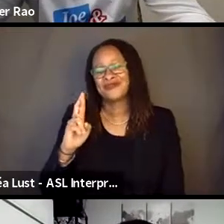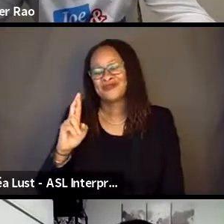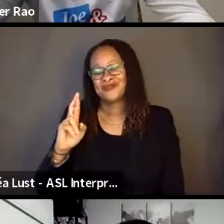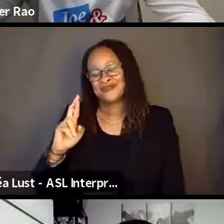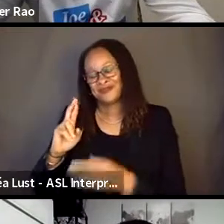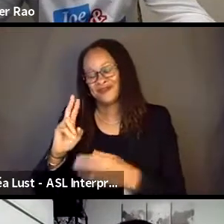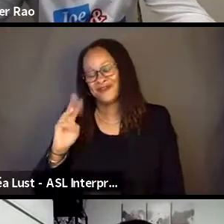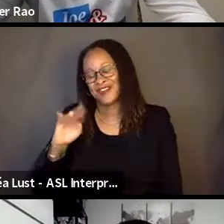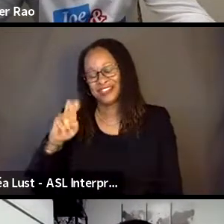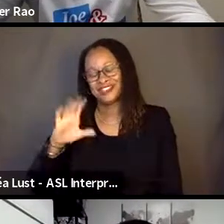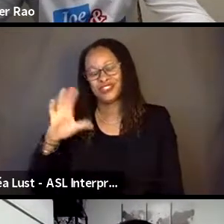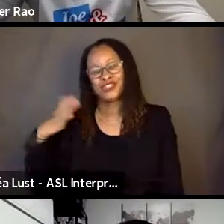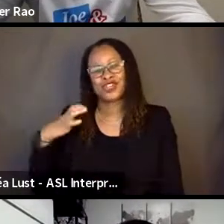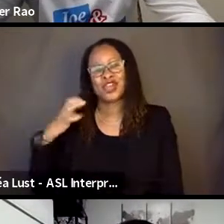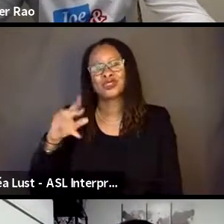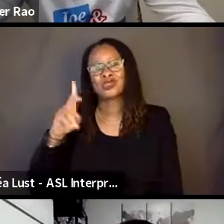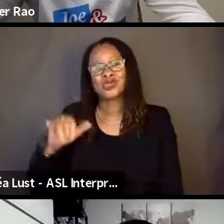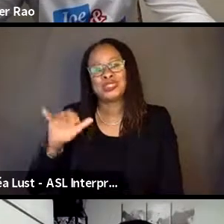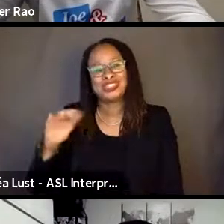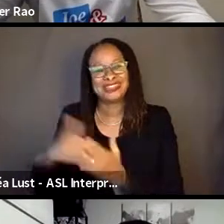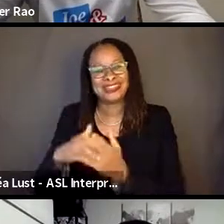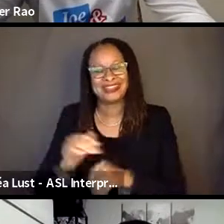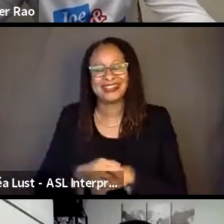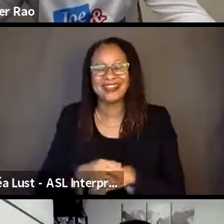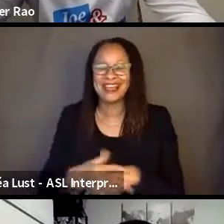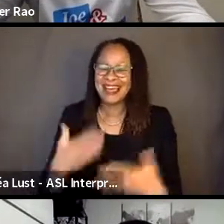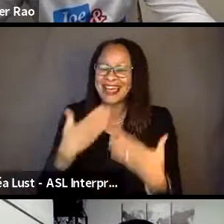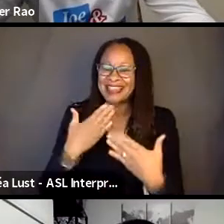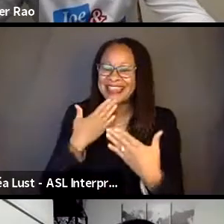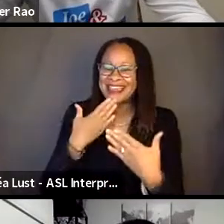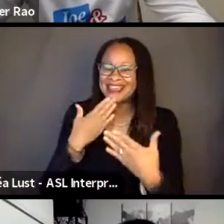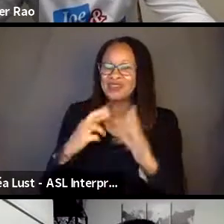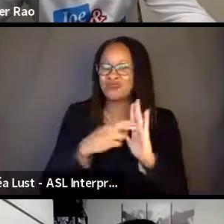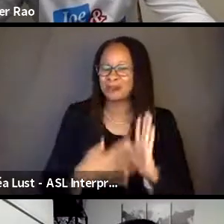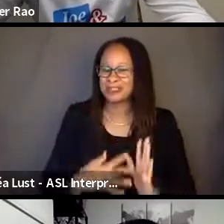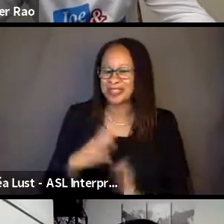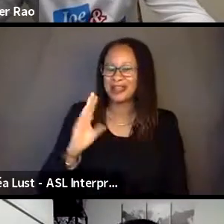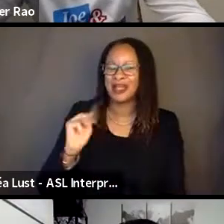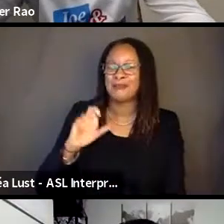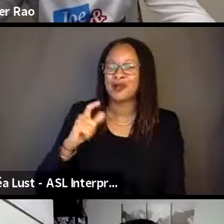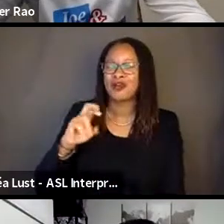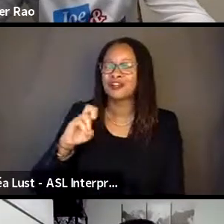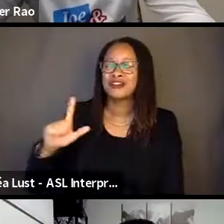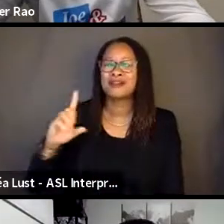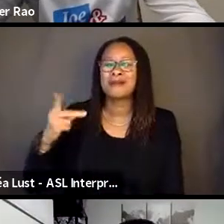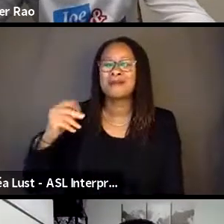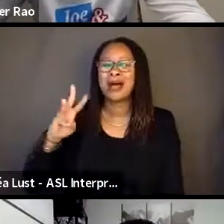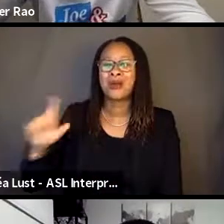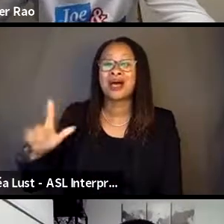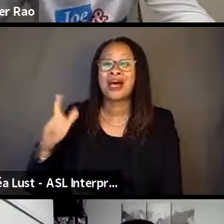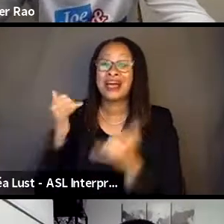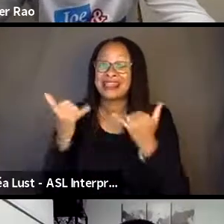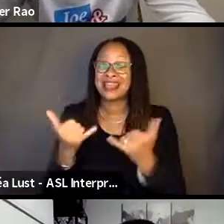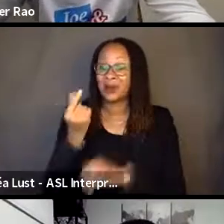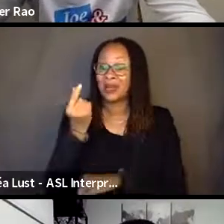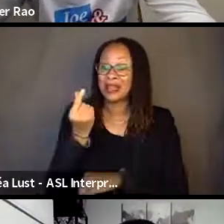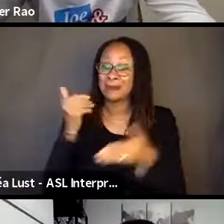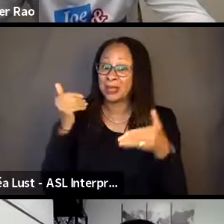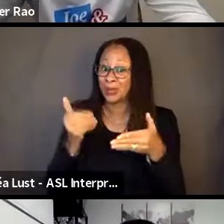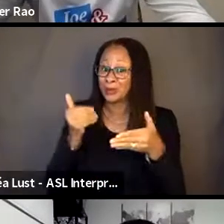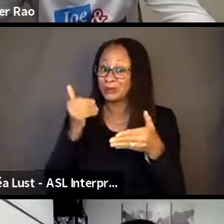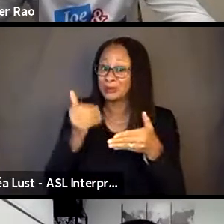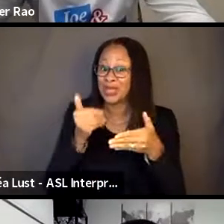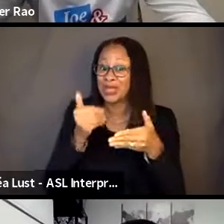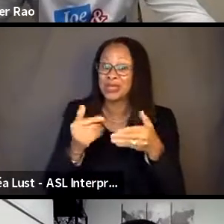so much. Thank you, Representative Mucarsel-Powell. We are now, ladies and gentlemen, just a little bit closer